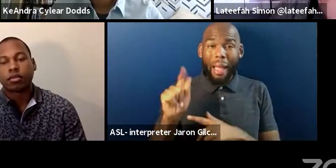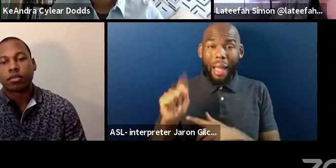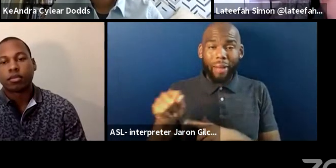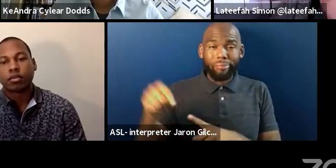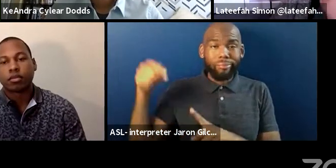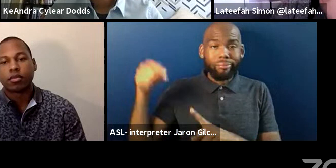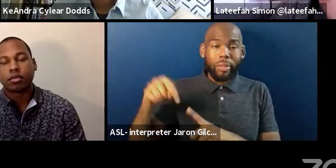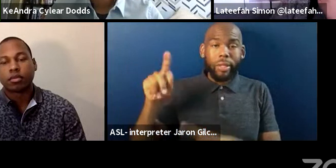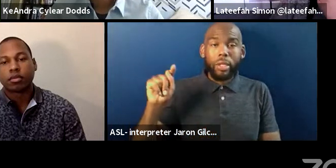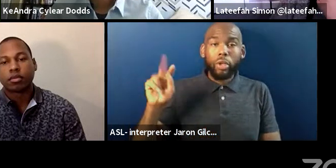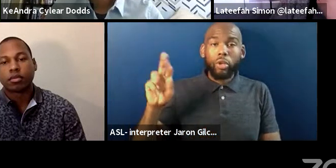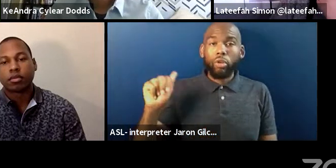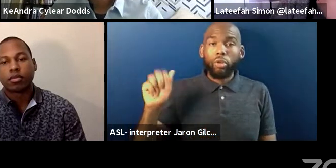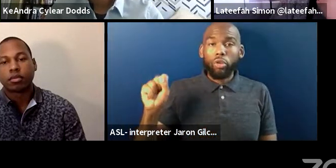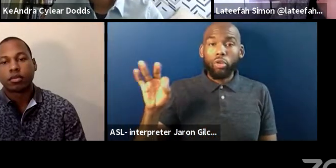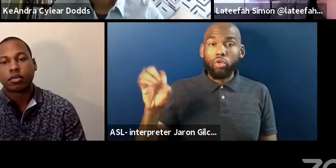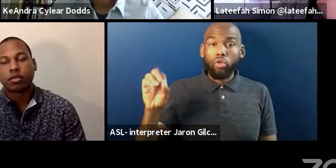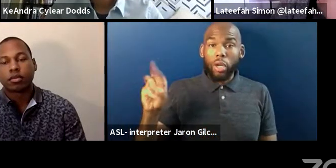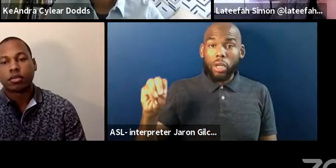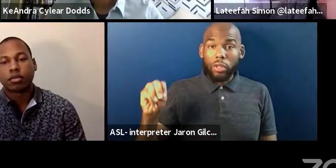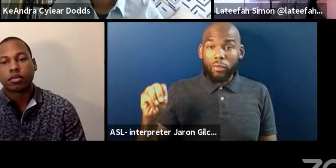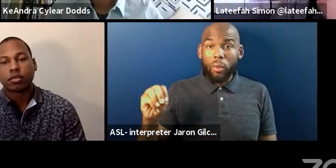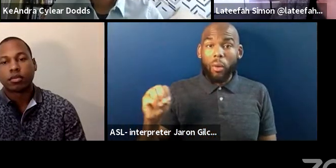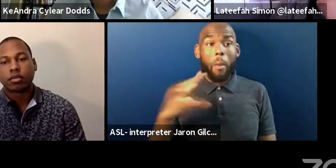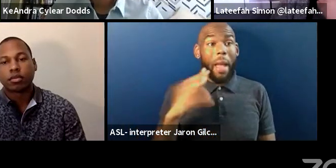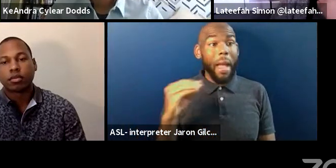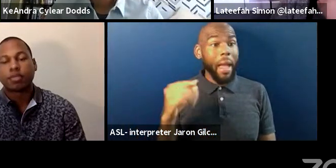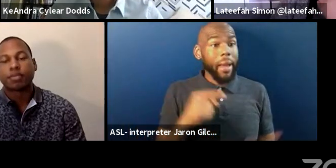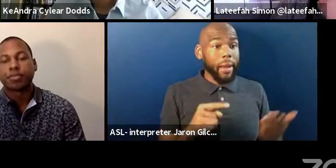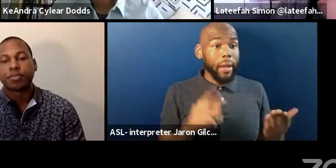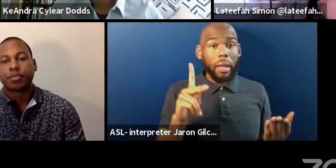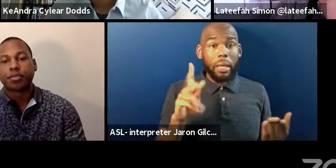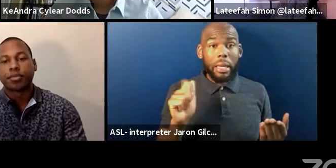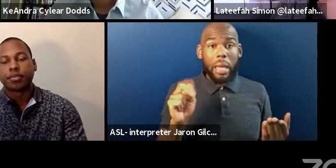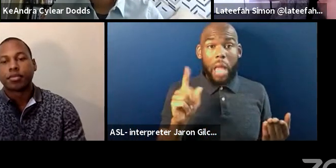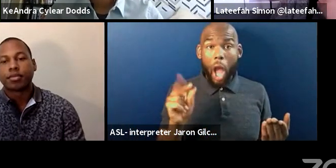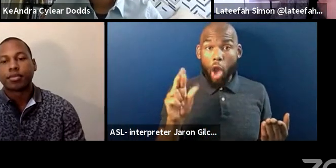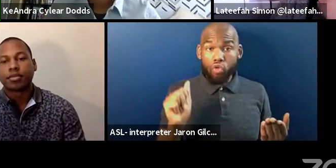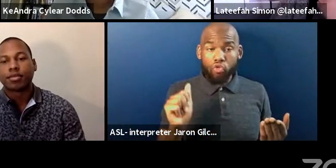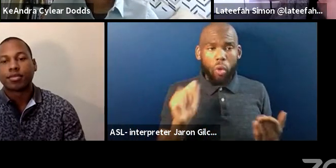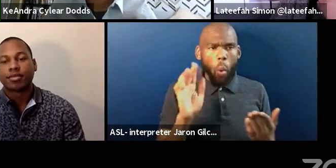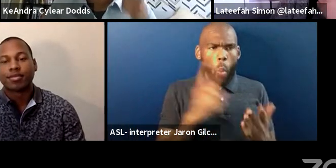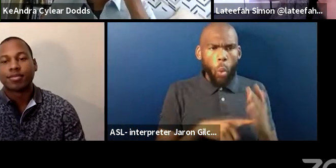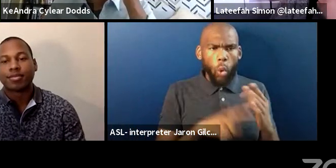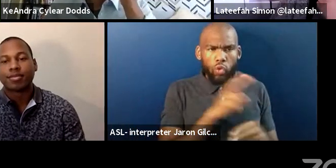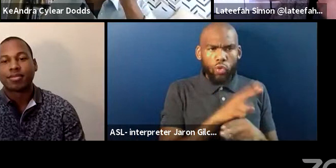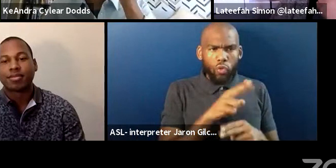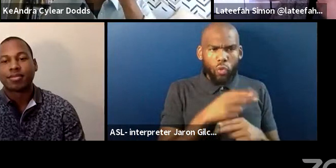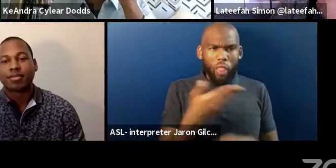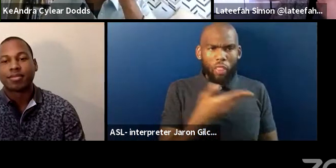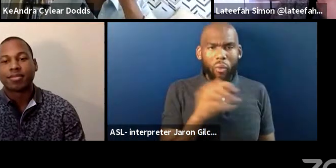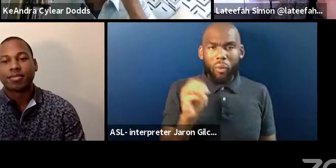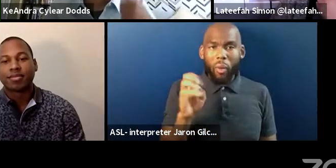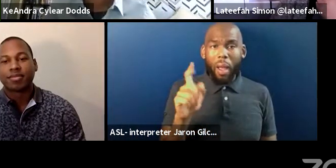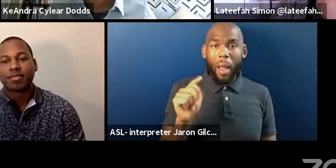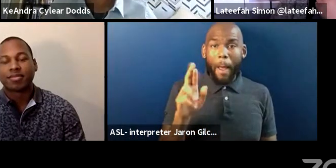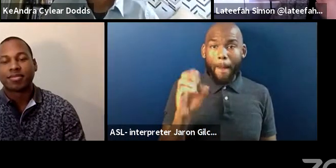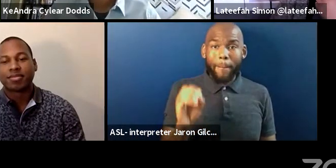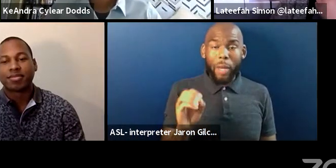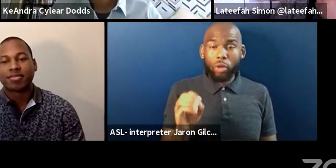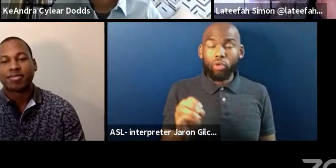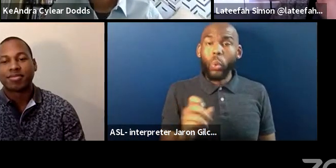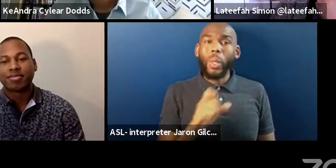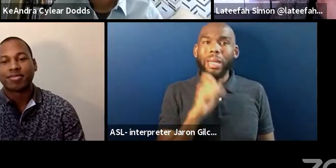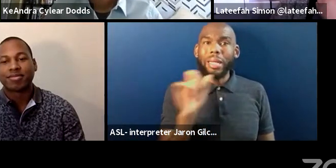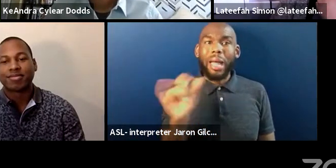talk about the model that some of your projects have used at Metro. It's not the meeting at noon on a work day that it